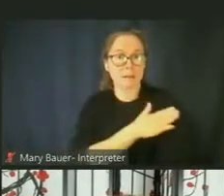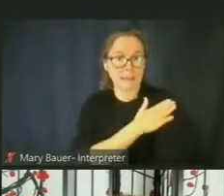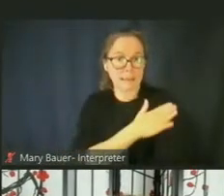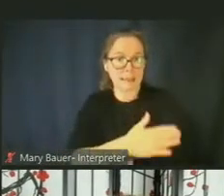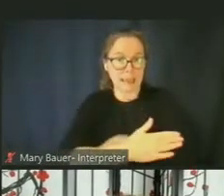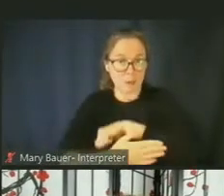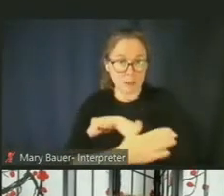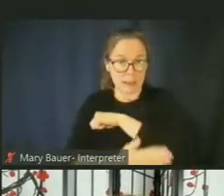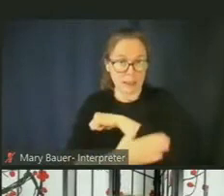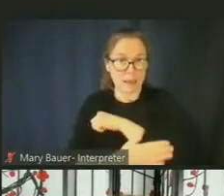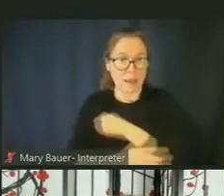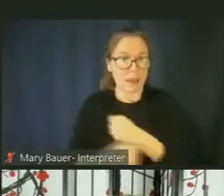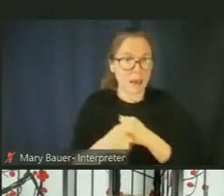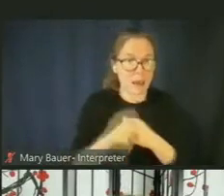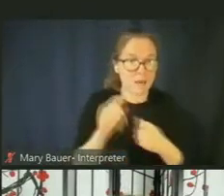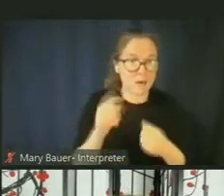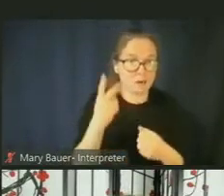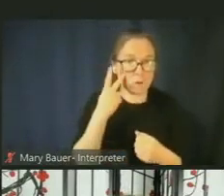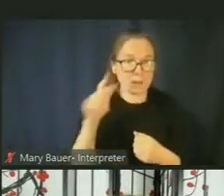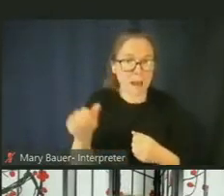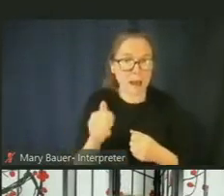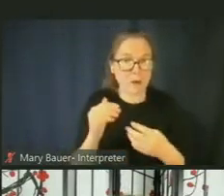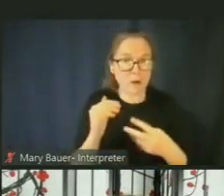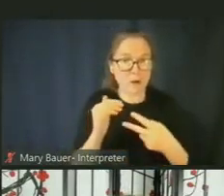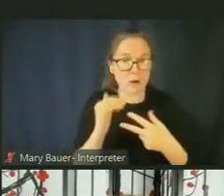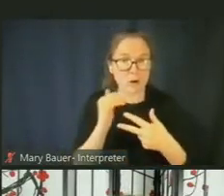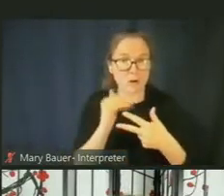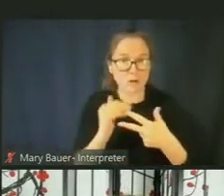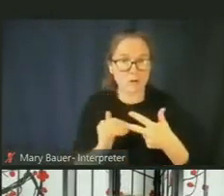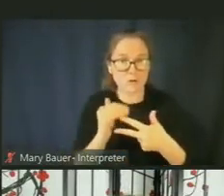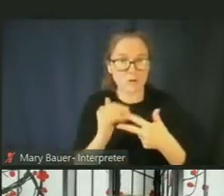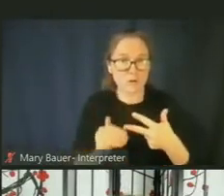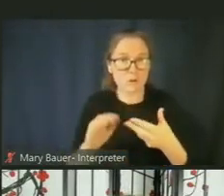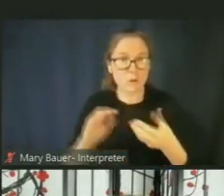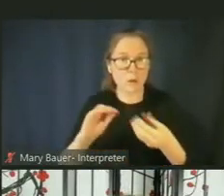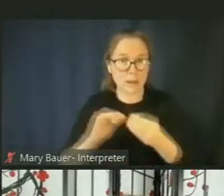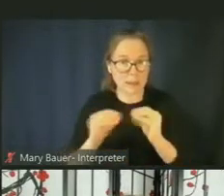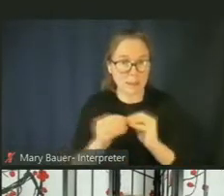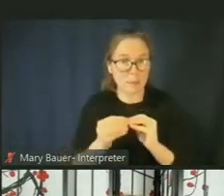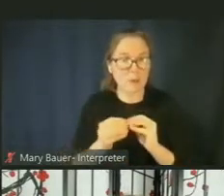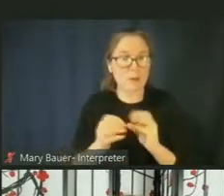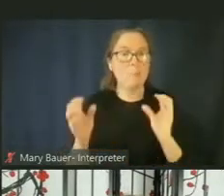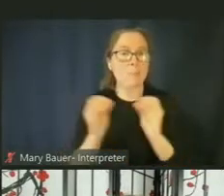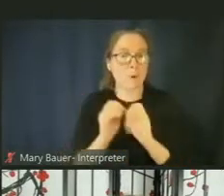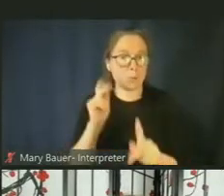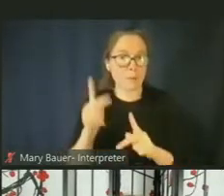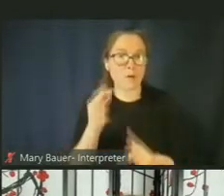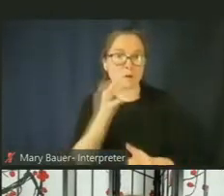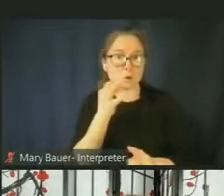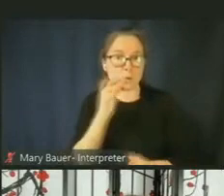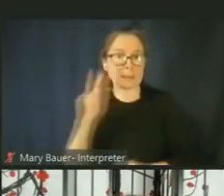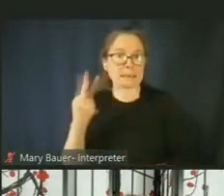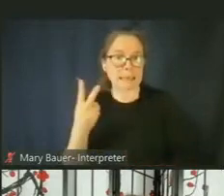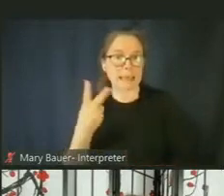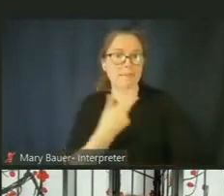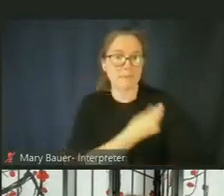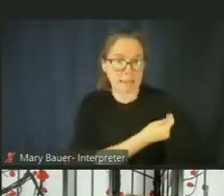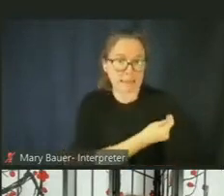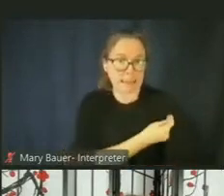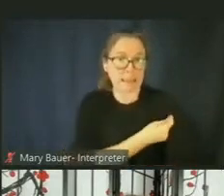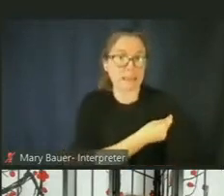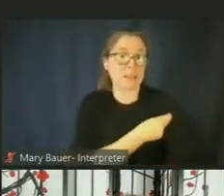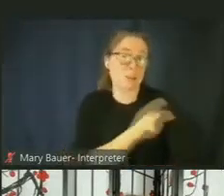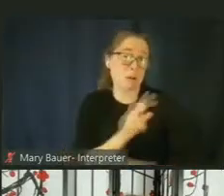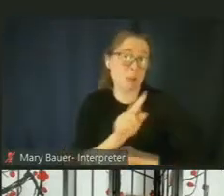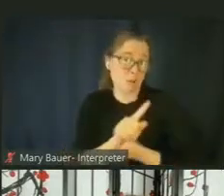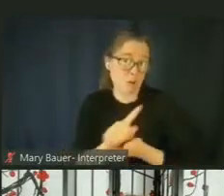sense for the number of people that are on their way to full vaccination. So our numbers in the next couple of weeks, once